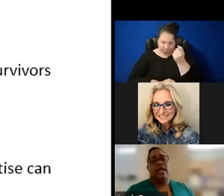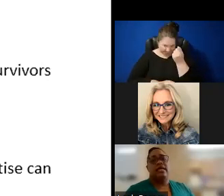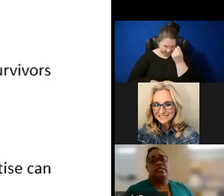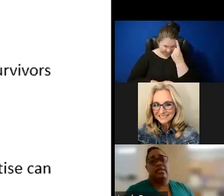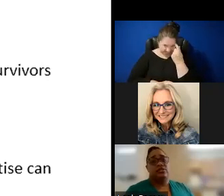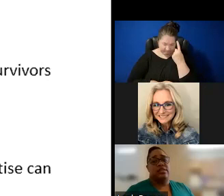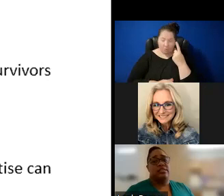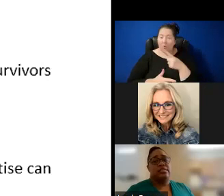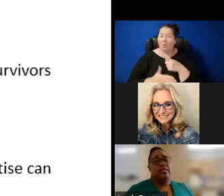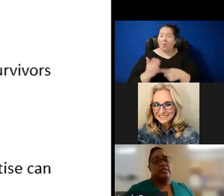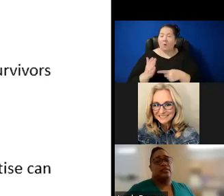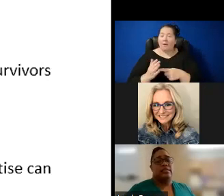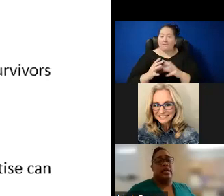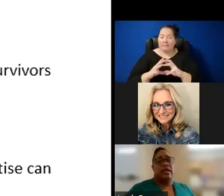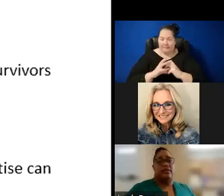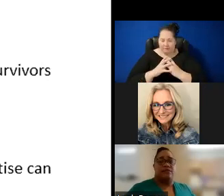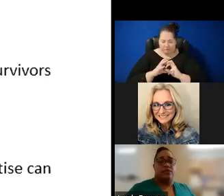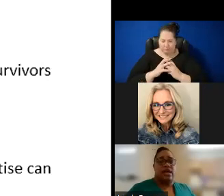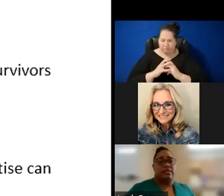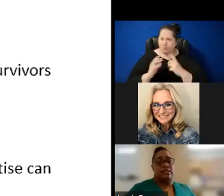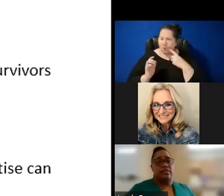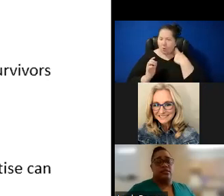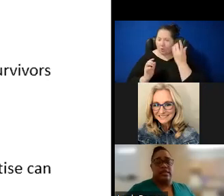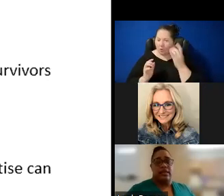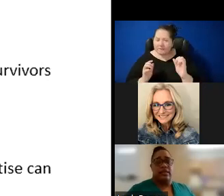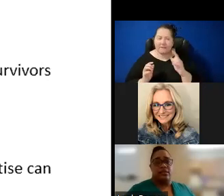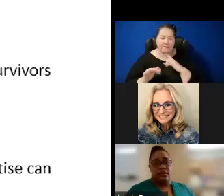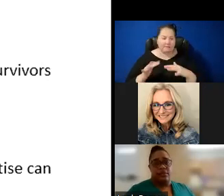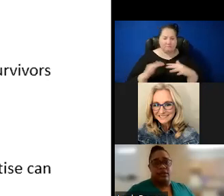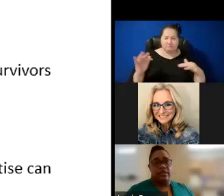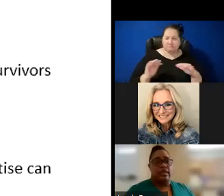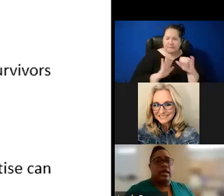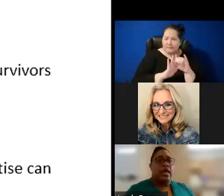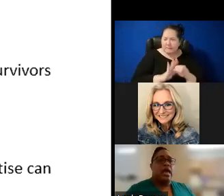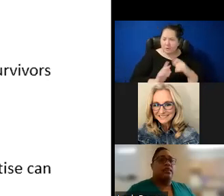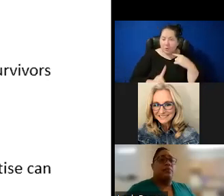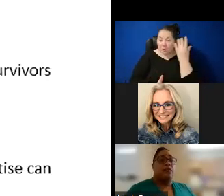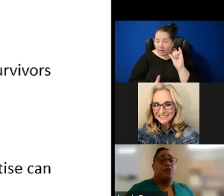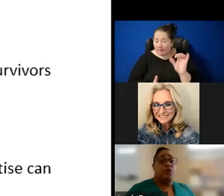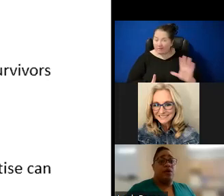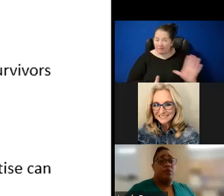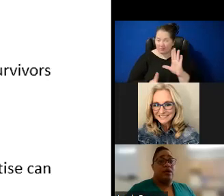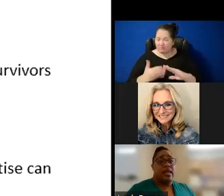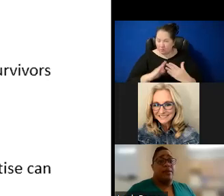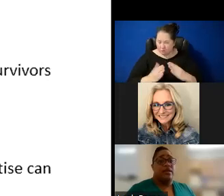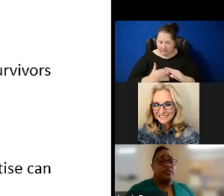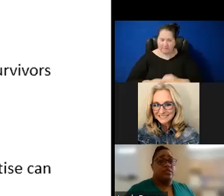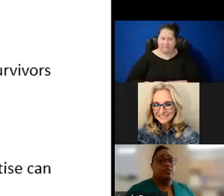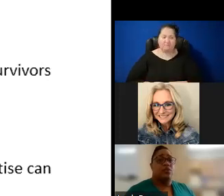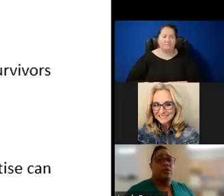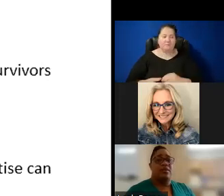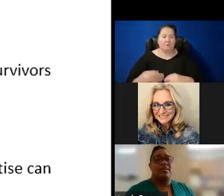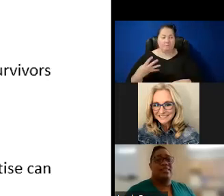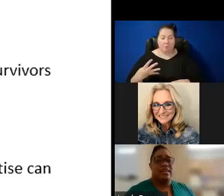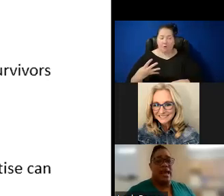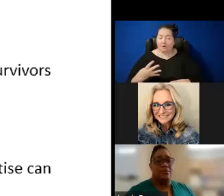what intersectionality looks like and diverse identities looks like in these communities. Number four, collaboration.